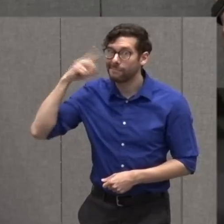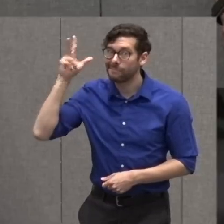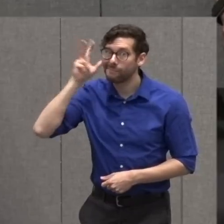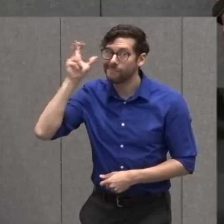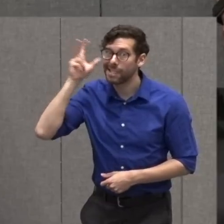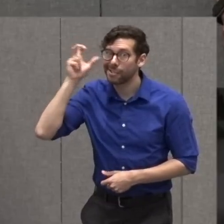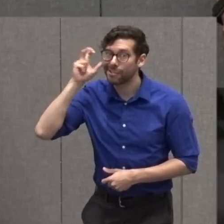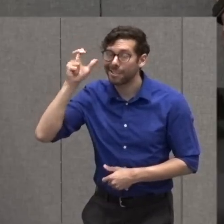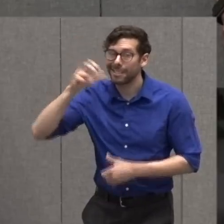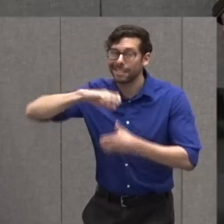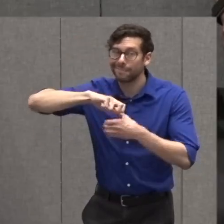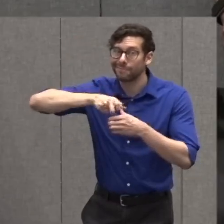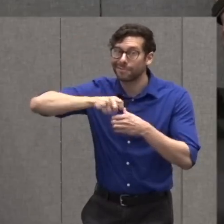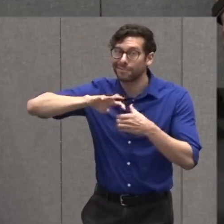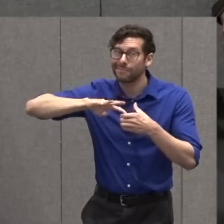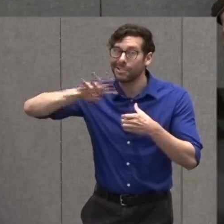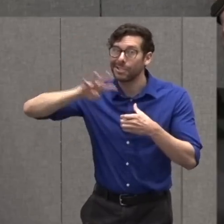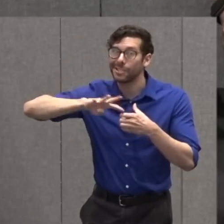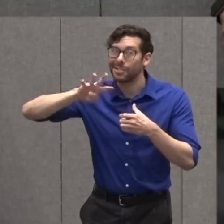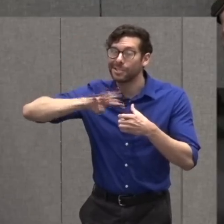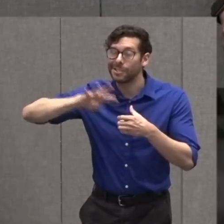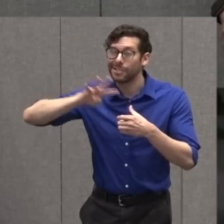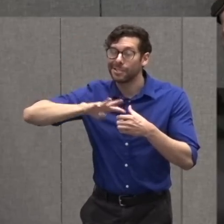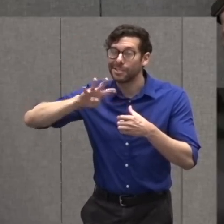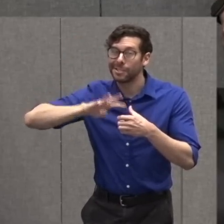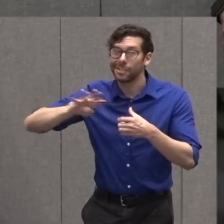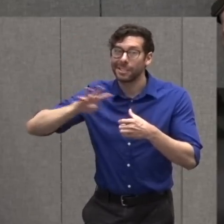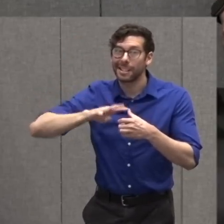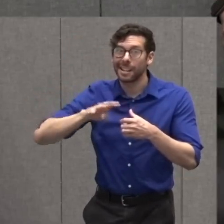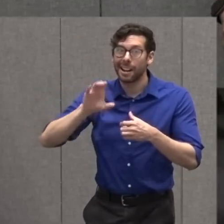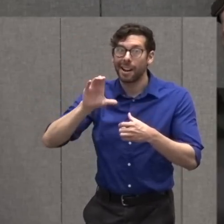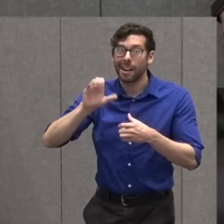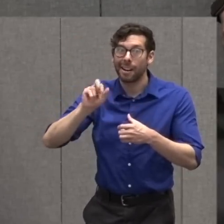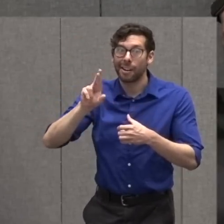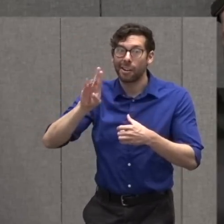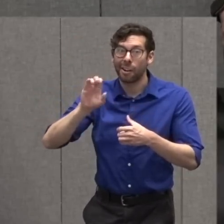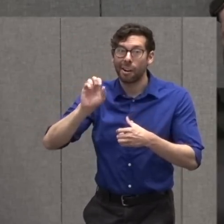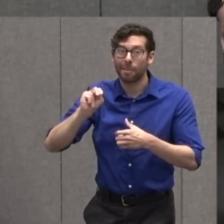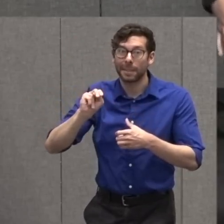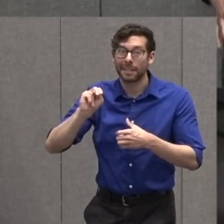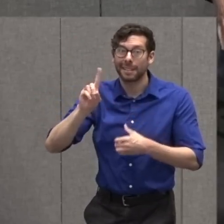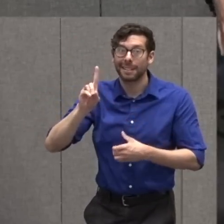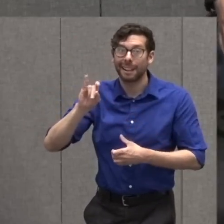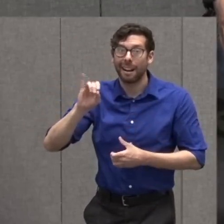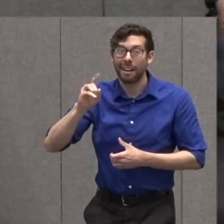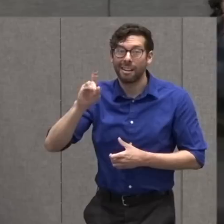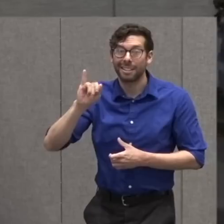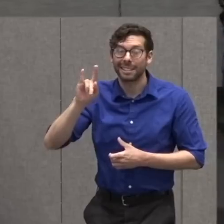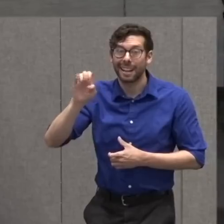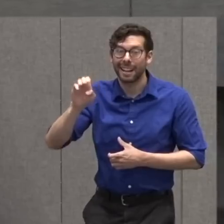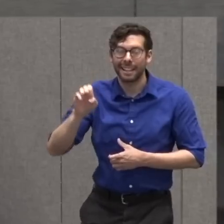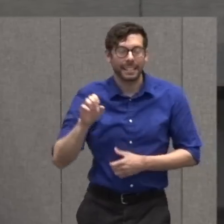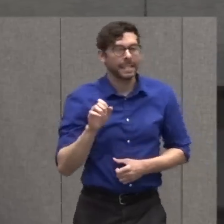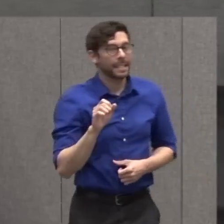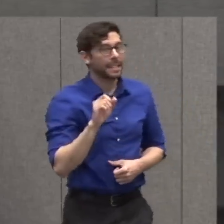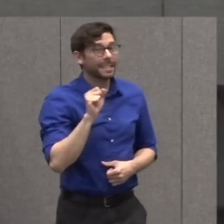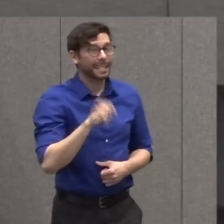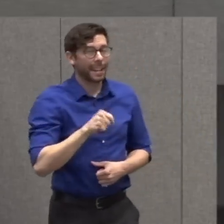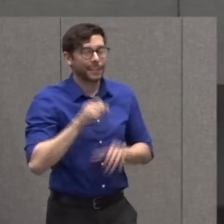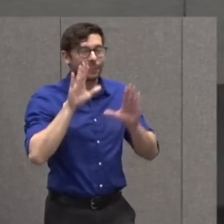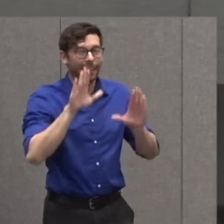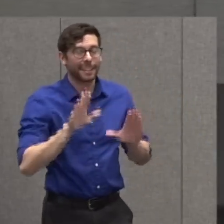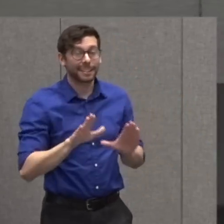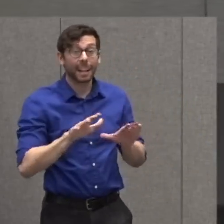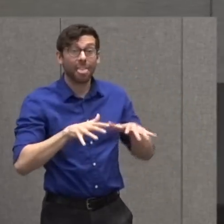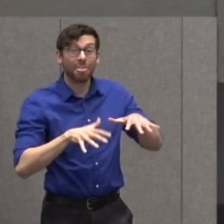The carbon dioxide. Carbon dioxide, the Carbon carbonation. dioxide, the bubbles. Fantastic. I'm- The liquid and the gas